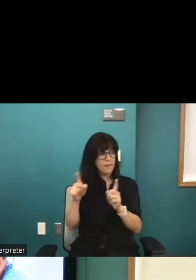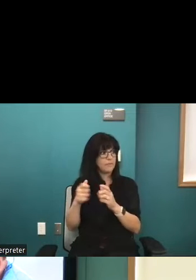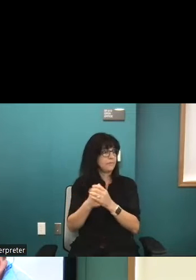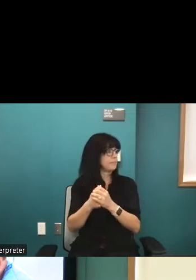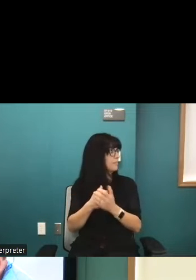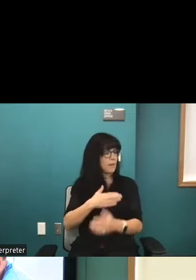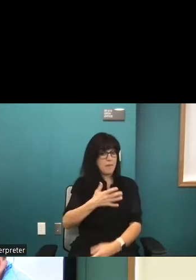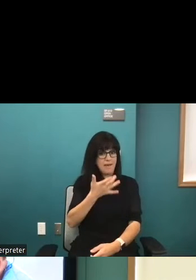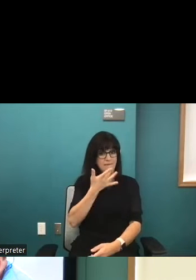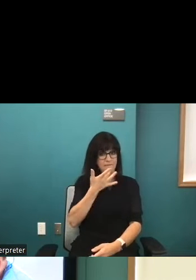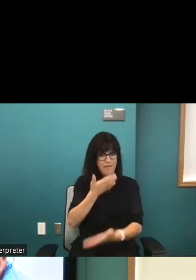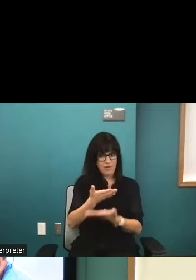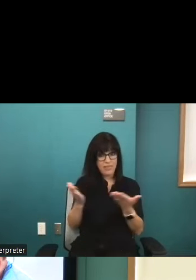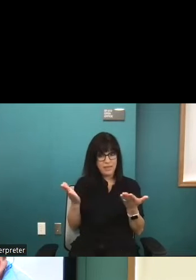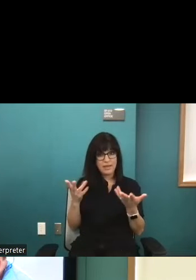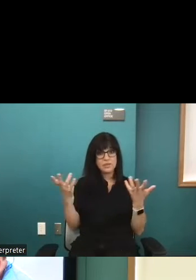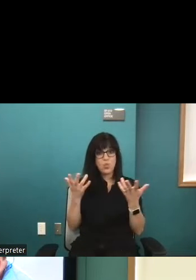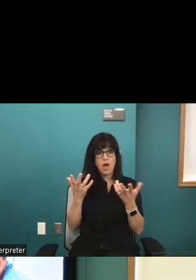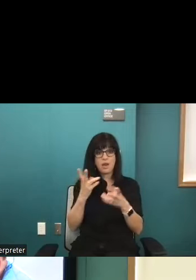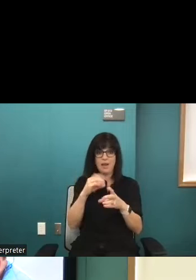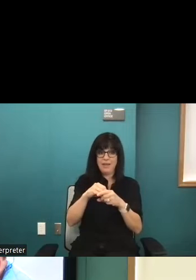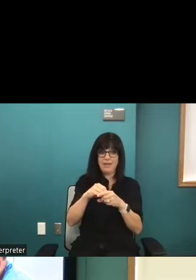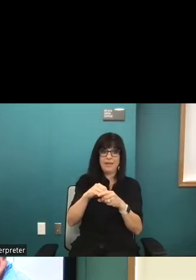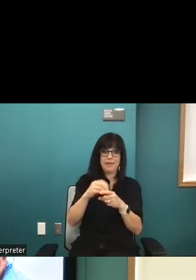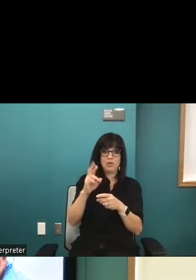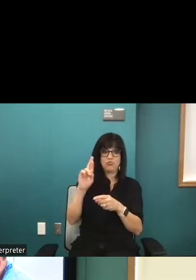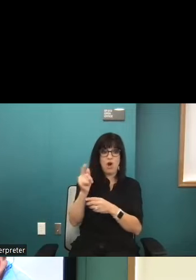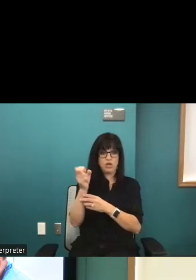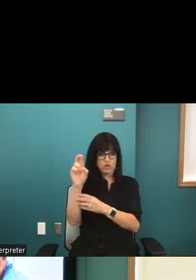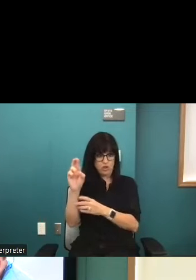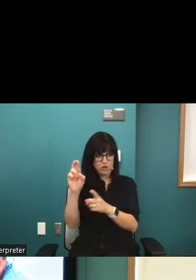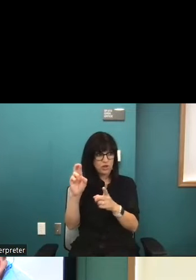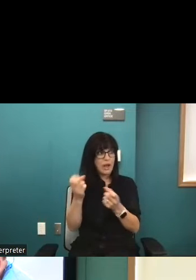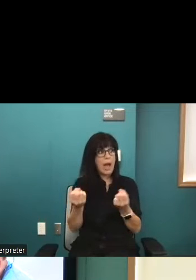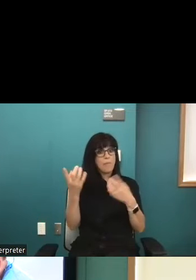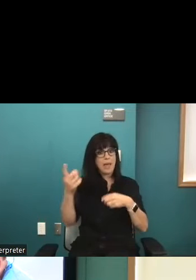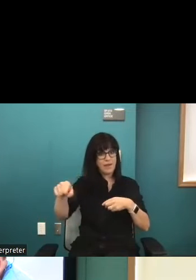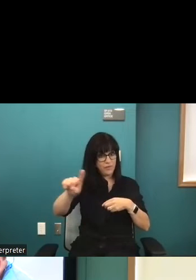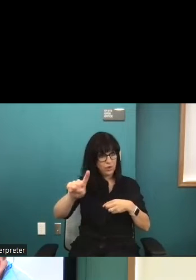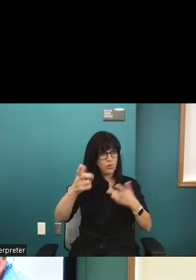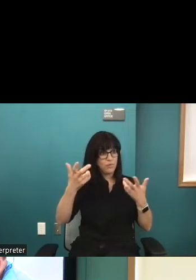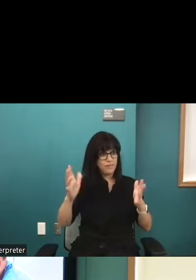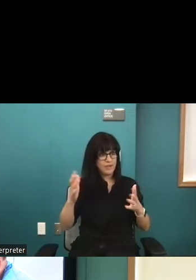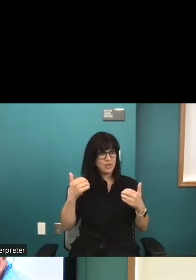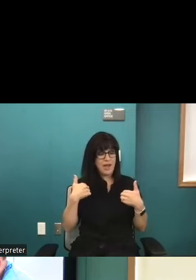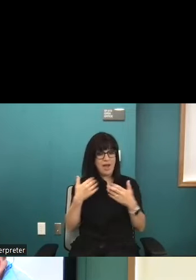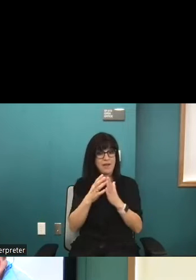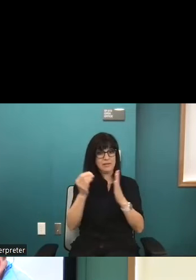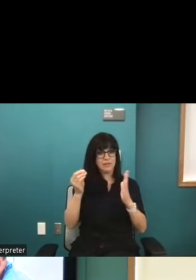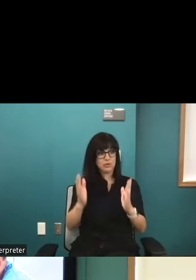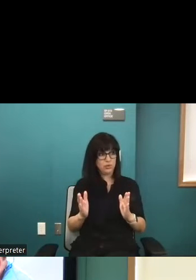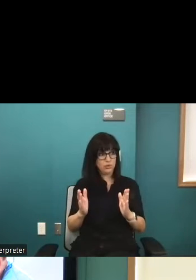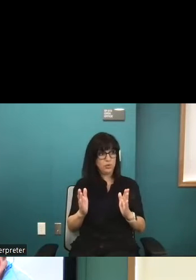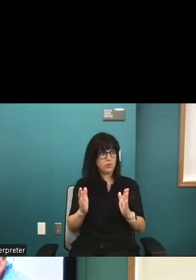My favorite thing, which I'm going to talk about, is the built-in Roger. So, okay, just by show of hands, how many of you have had a student